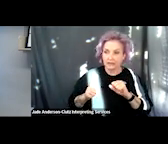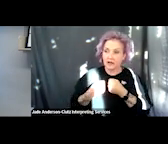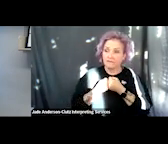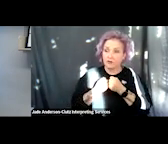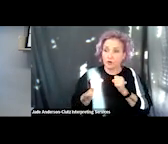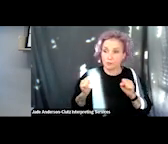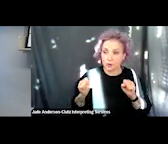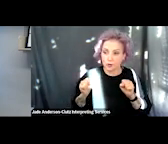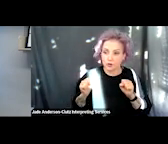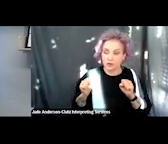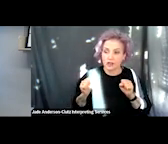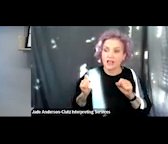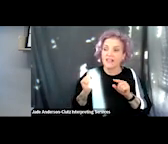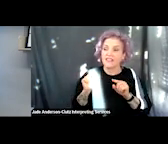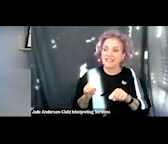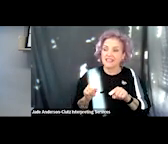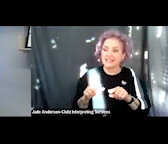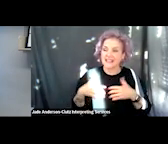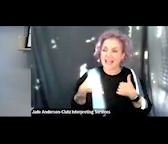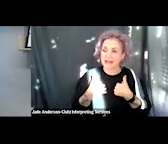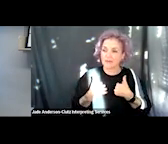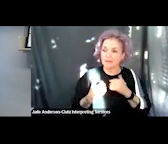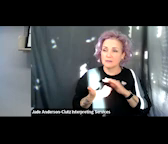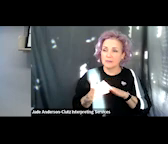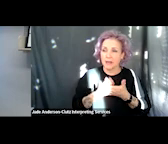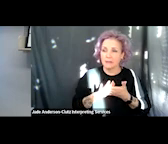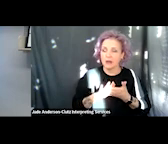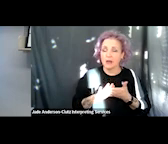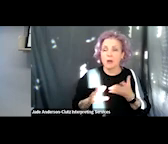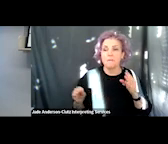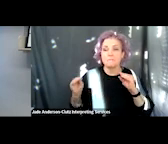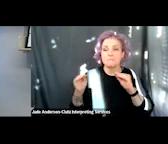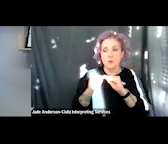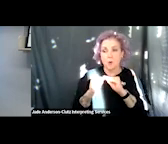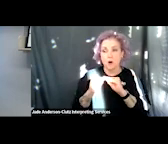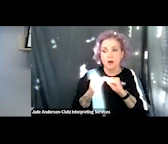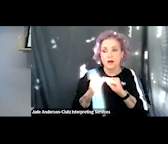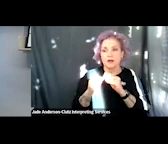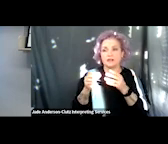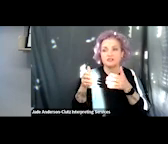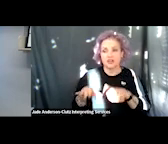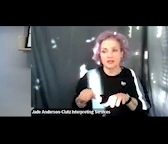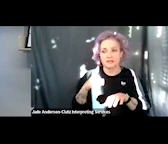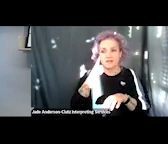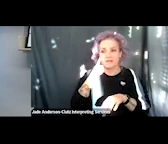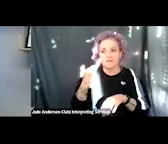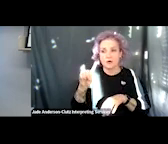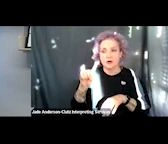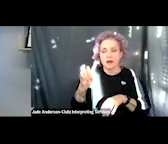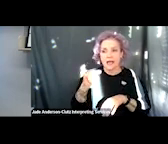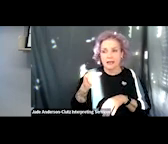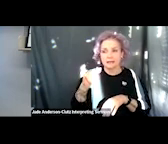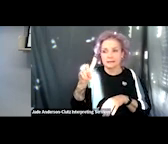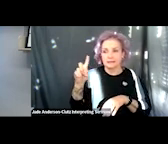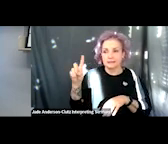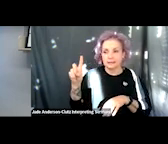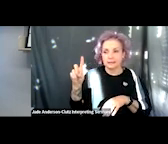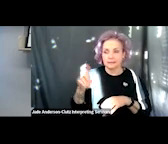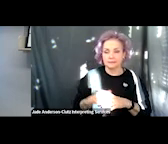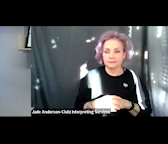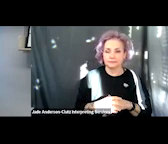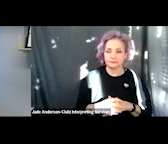that these animals actually showed some severe phenotypes. So can this get worse if we expose them to maternal immune